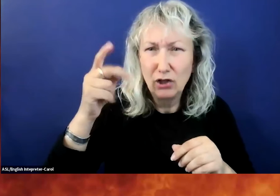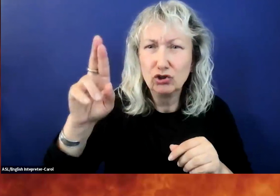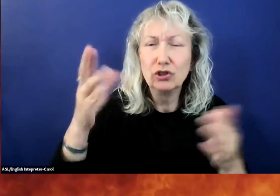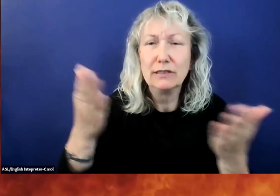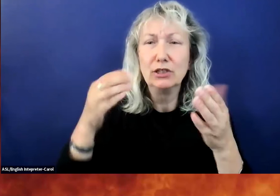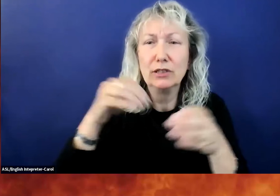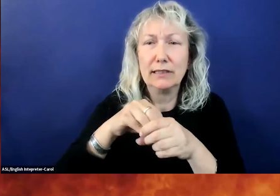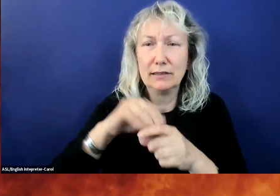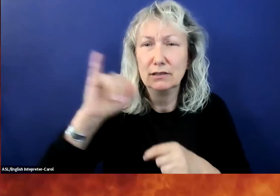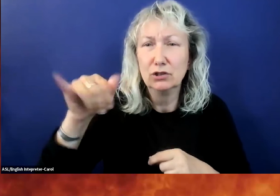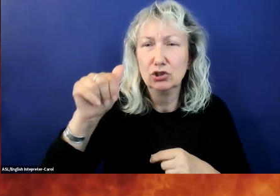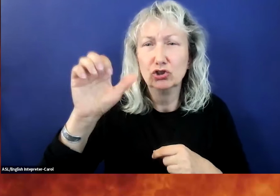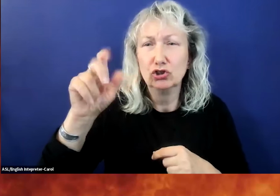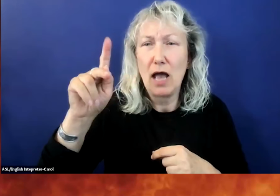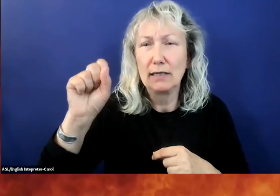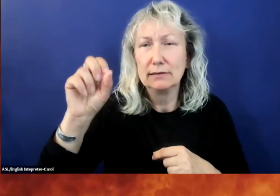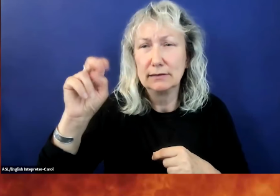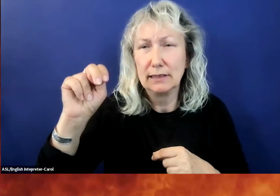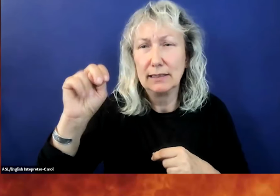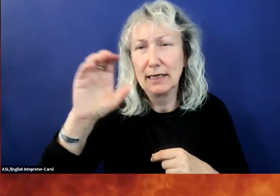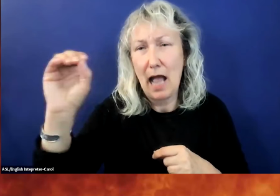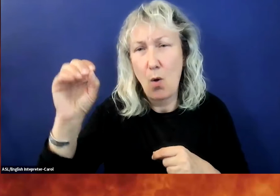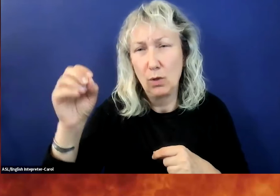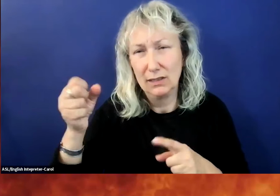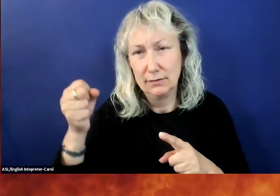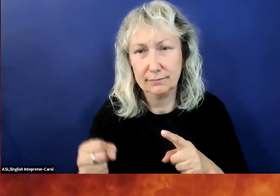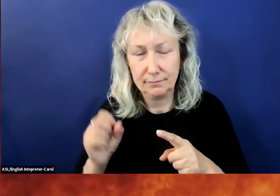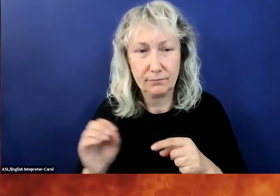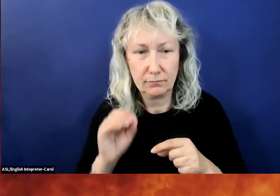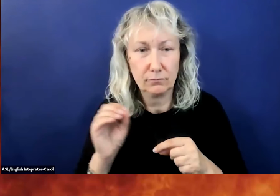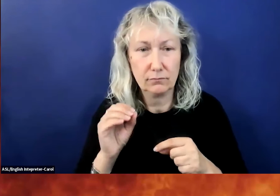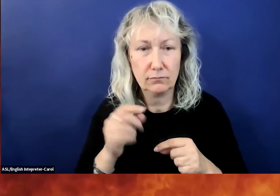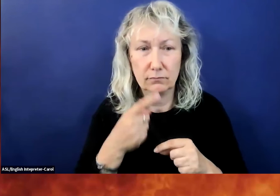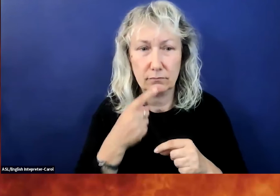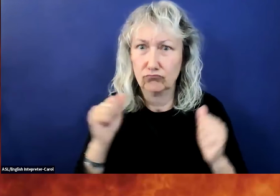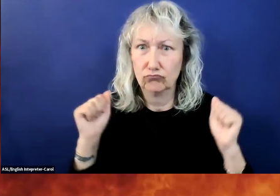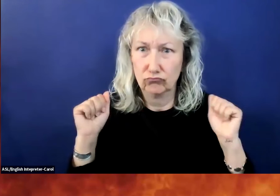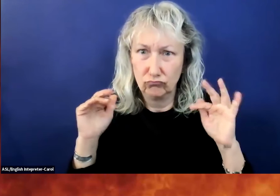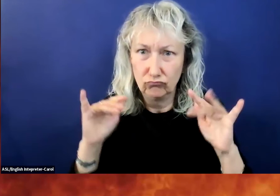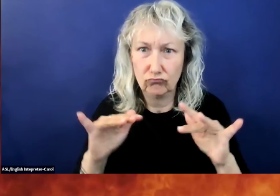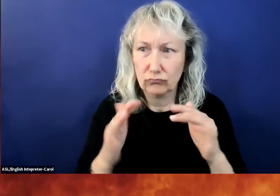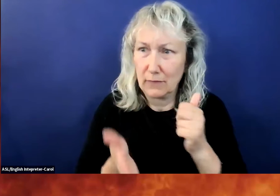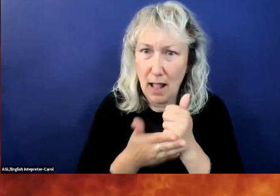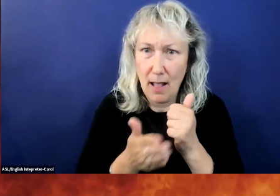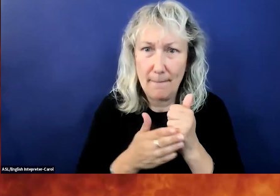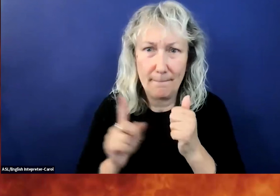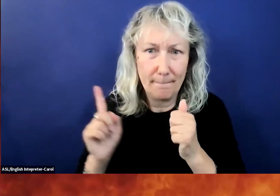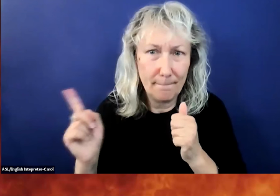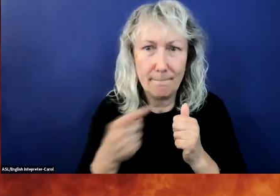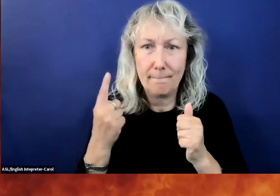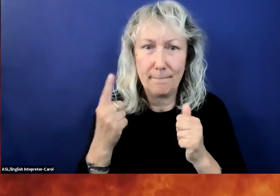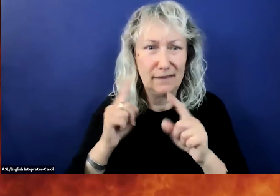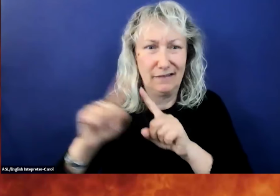state agencies were there to support the evacuees. It was amazing. And this included pharmacists.